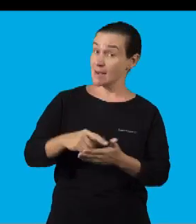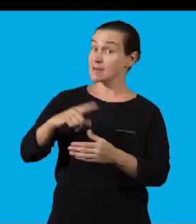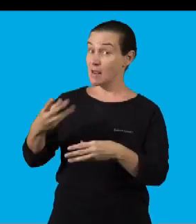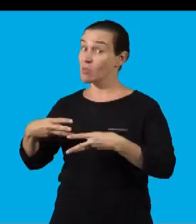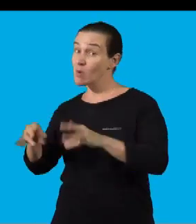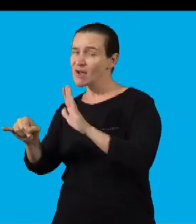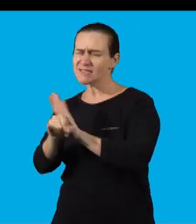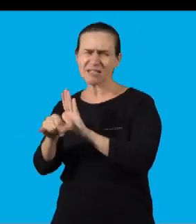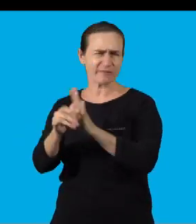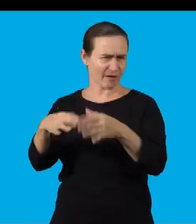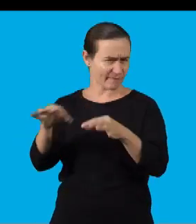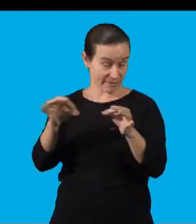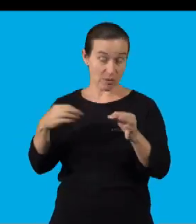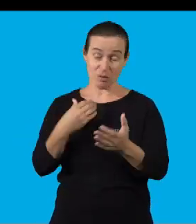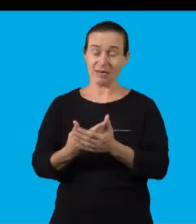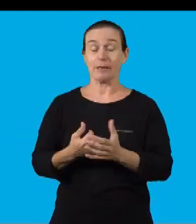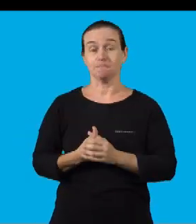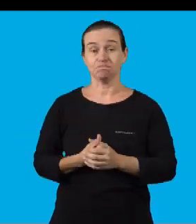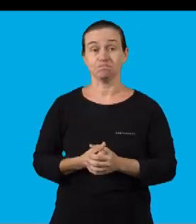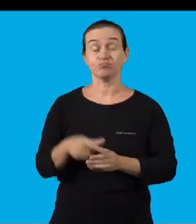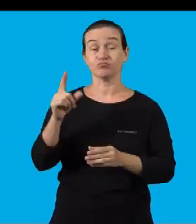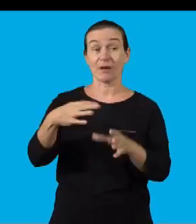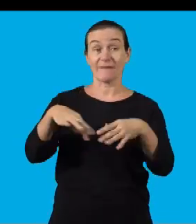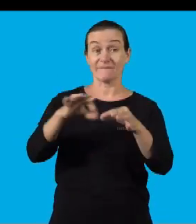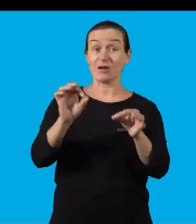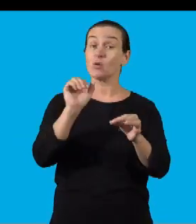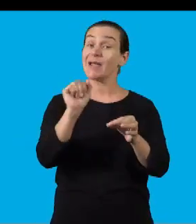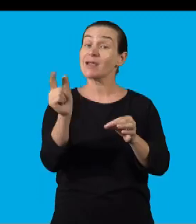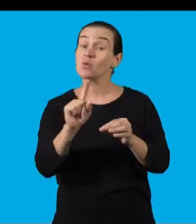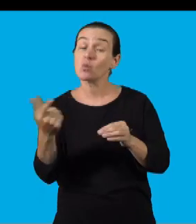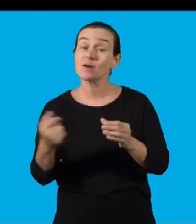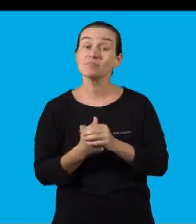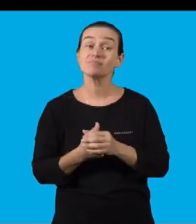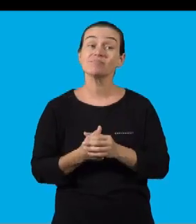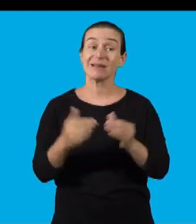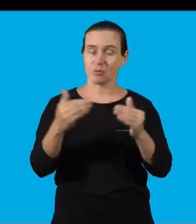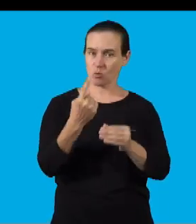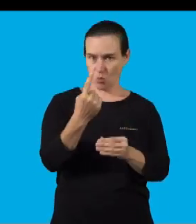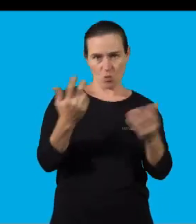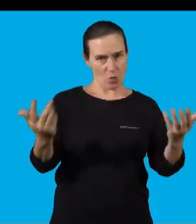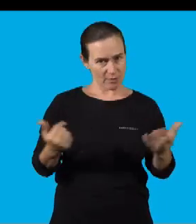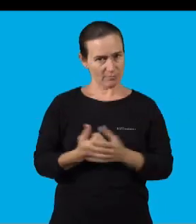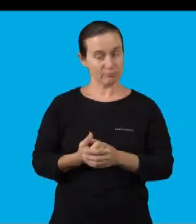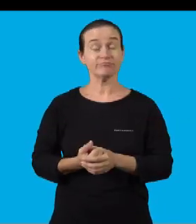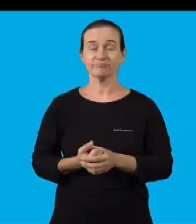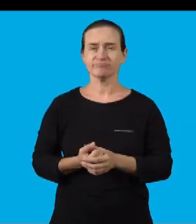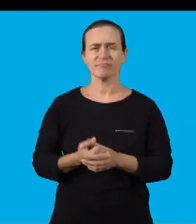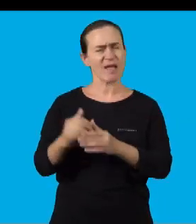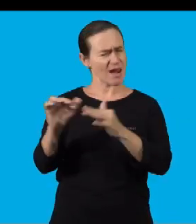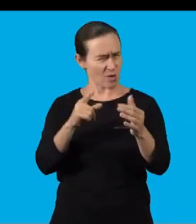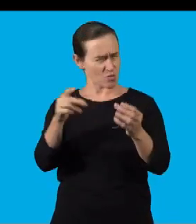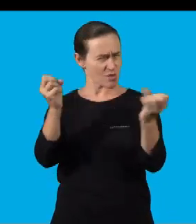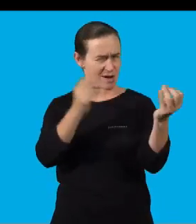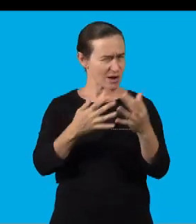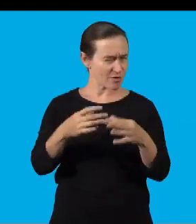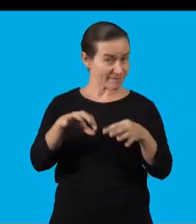of finding that value of 2. Remember, we said we know that our value of A is equals to 1. Well, if you remember